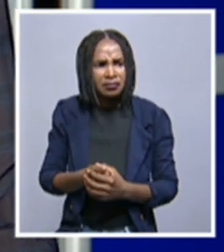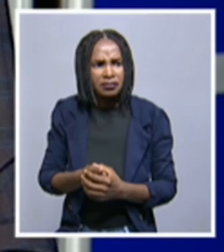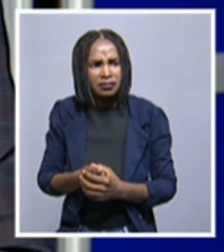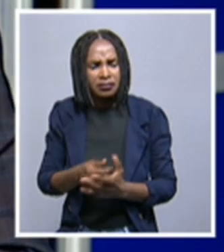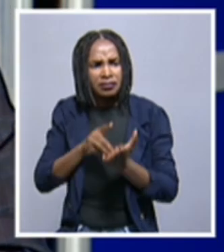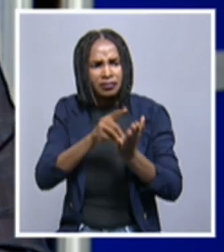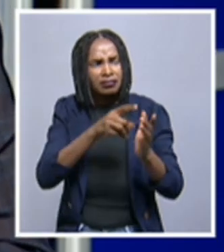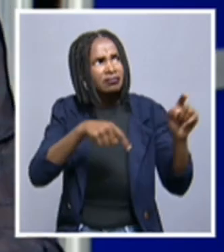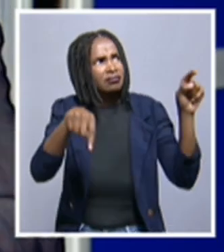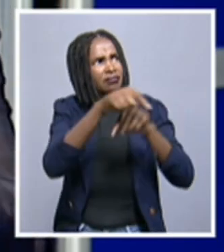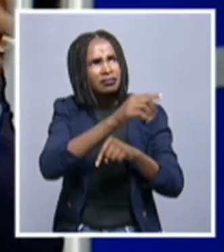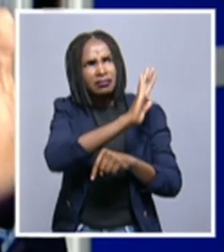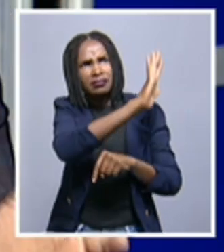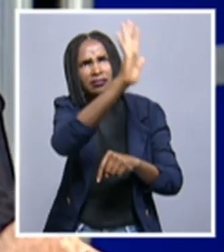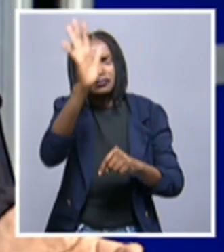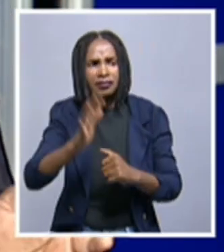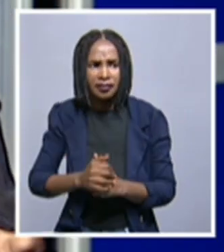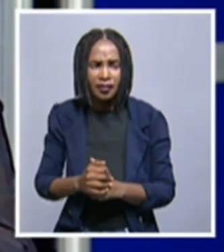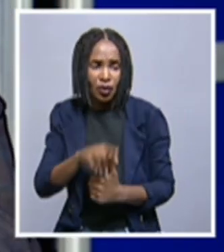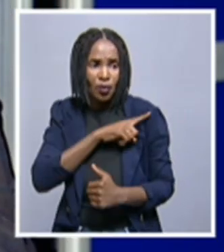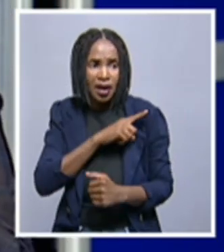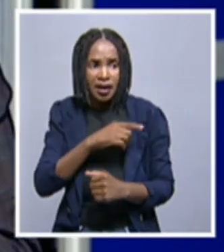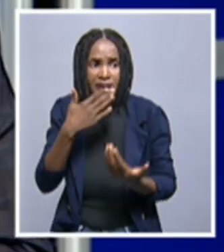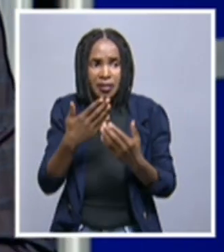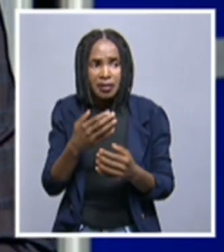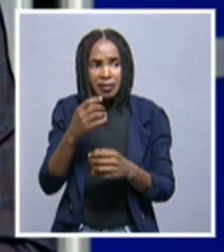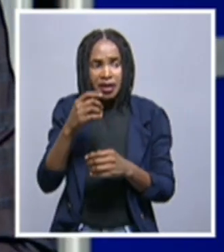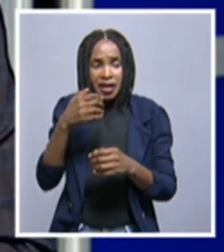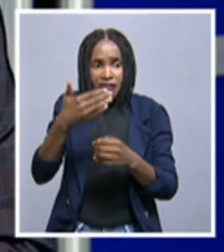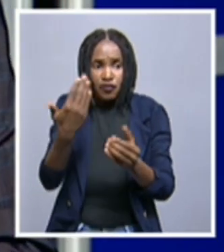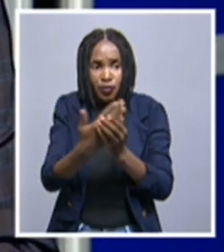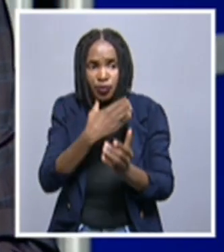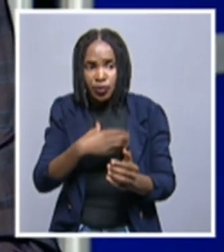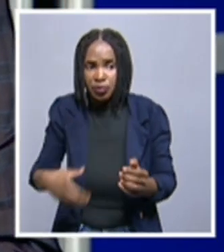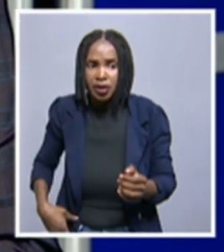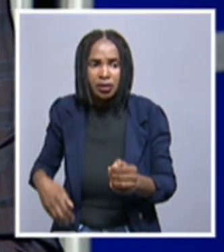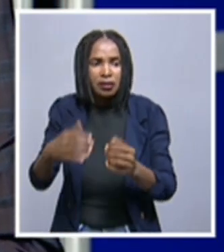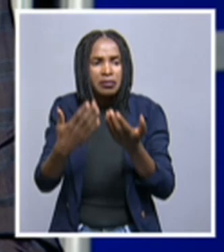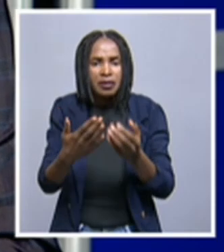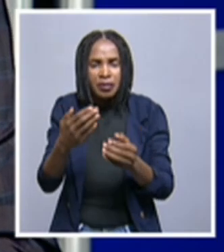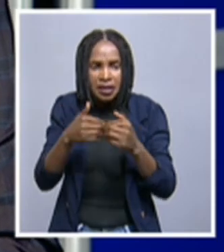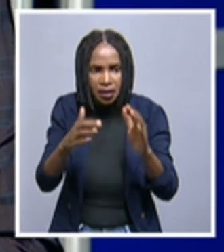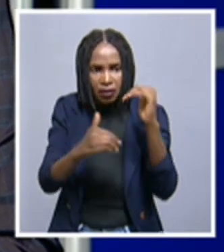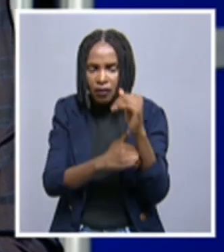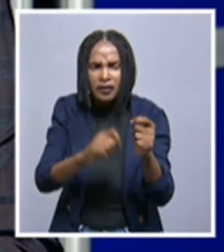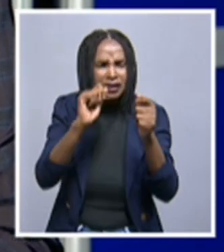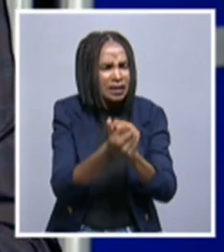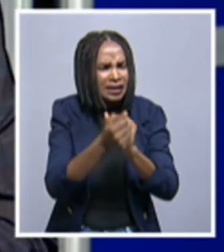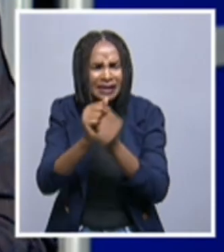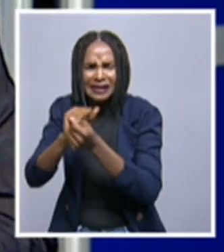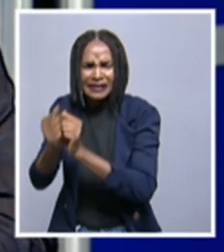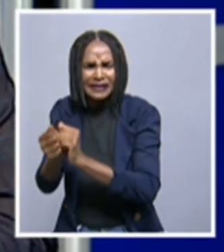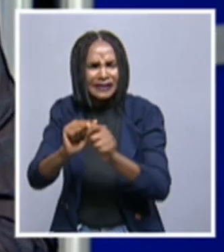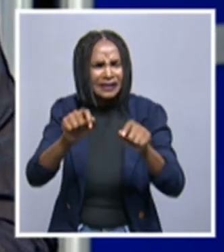would think that you might come and then change, or you would even dismiss whatever policy. You are